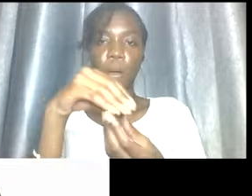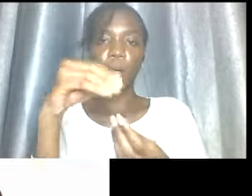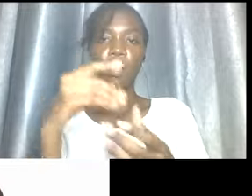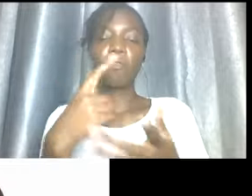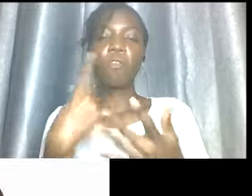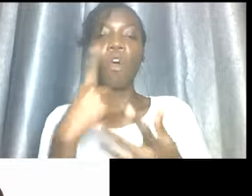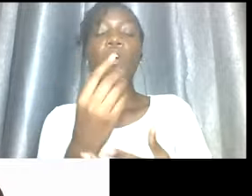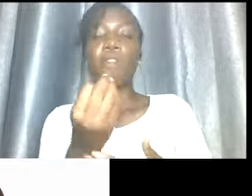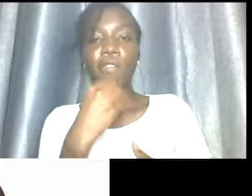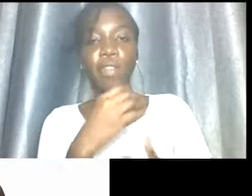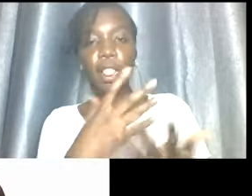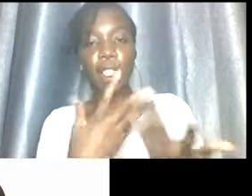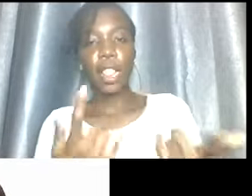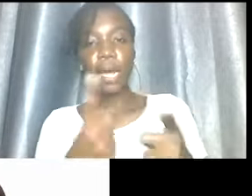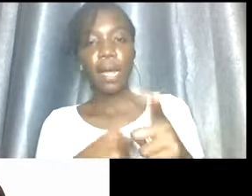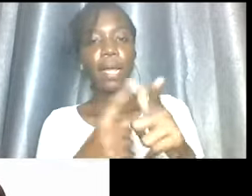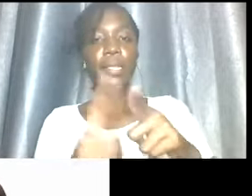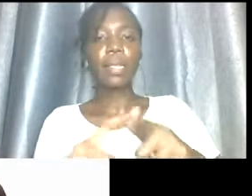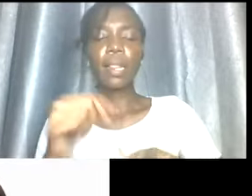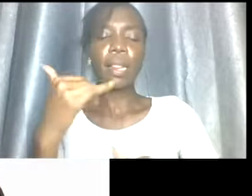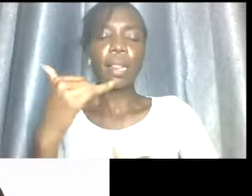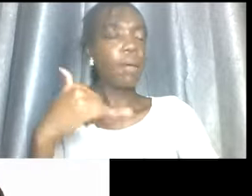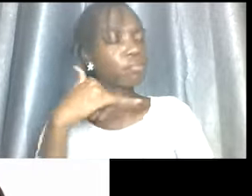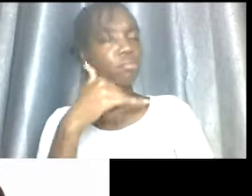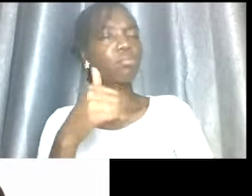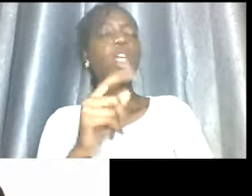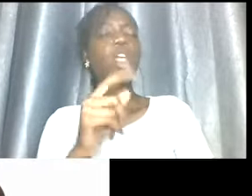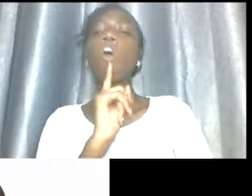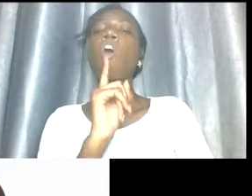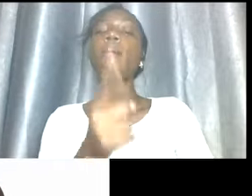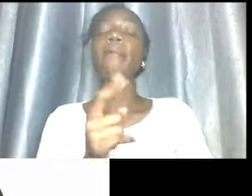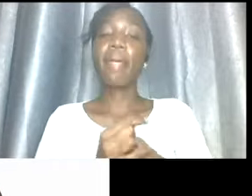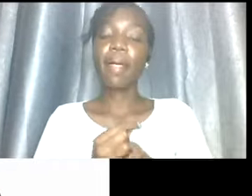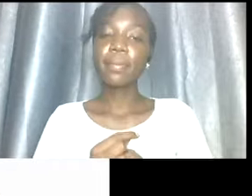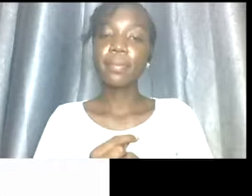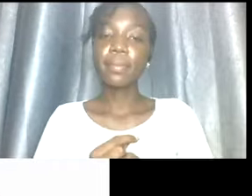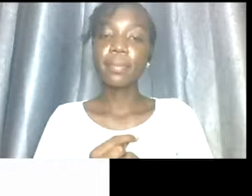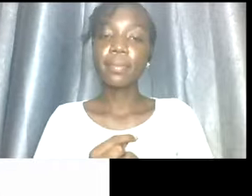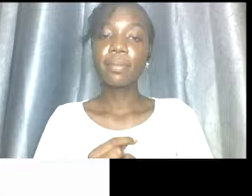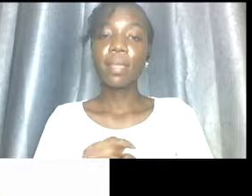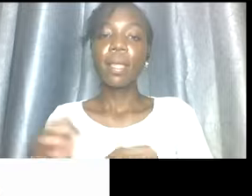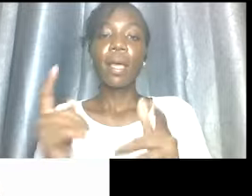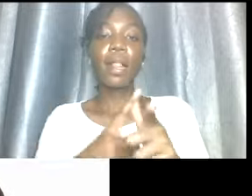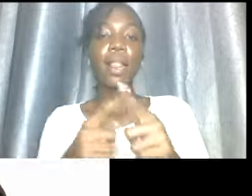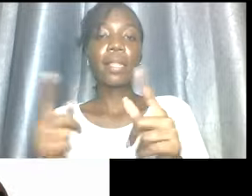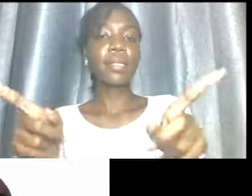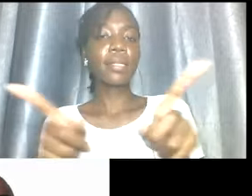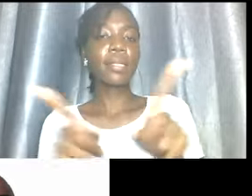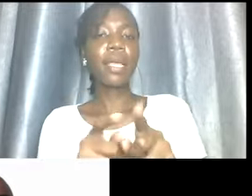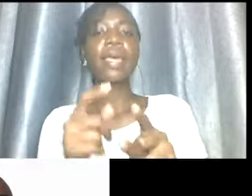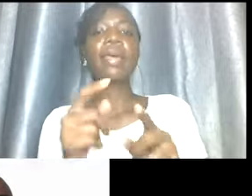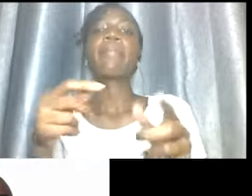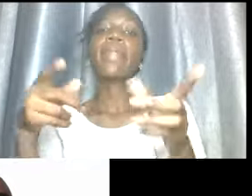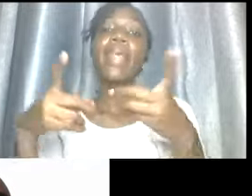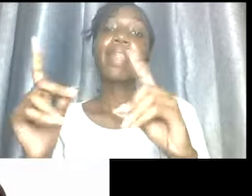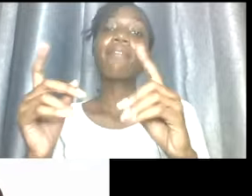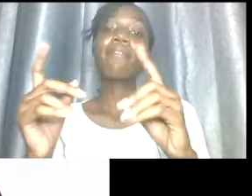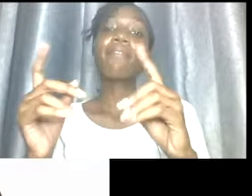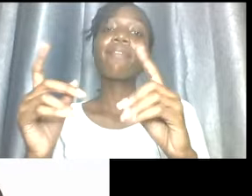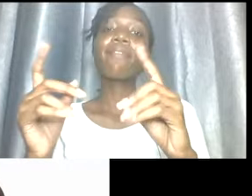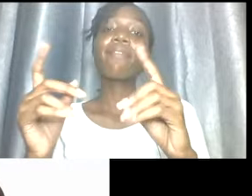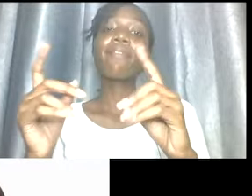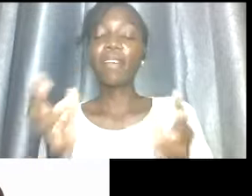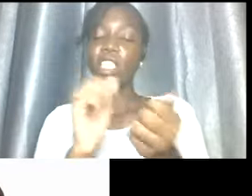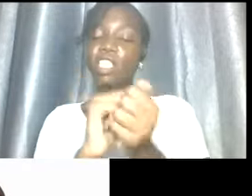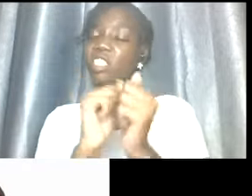it's the same amount of people taking the order on the production line, making the order, same delivery driver delivering that order. The only change